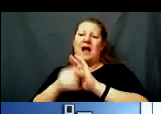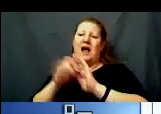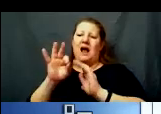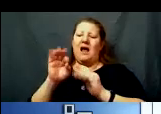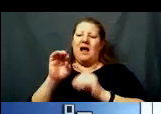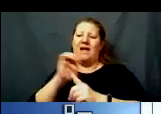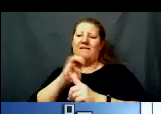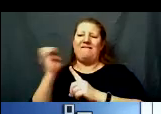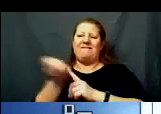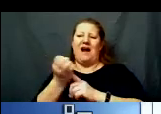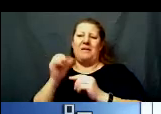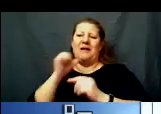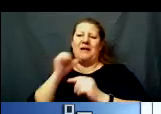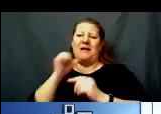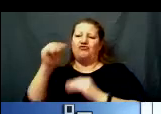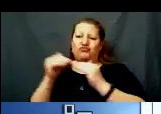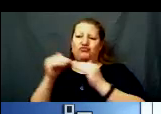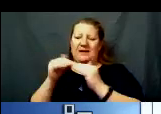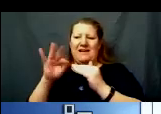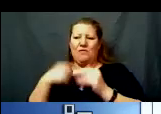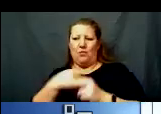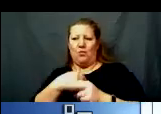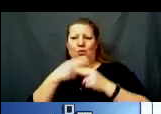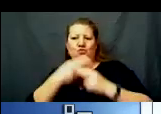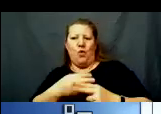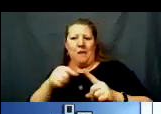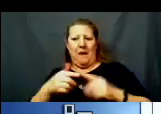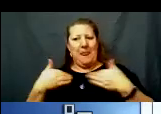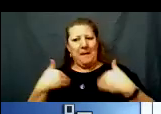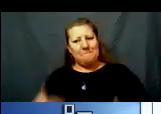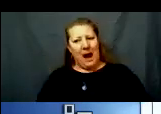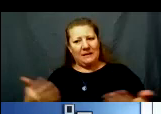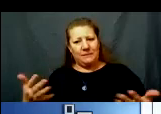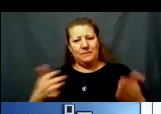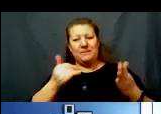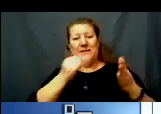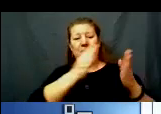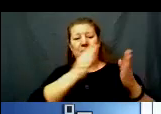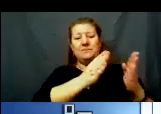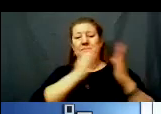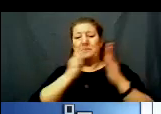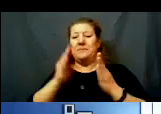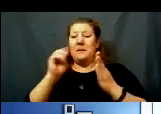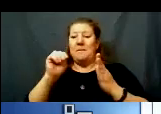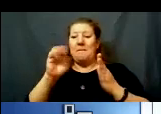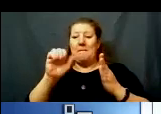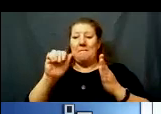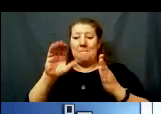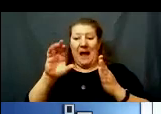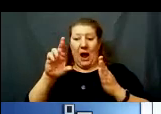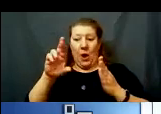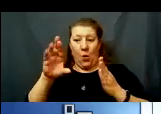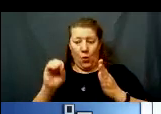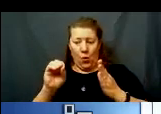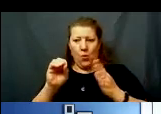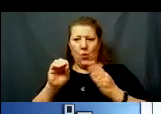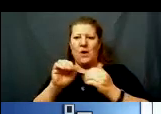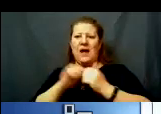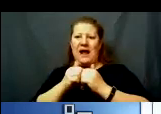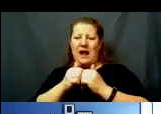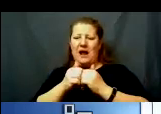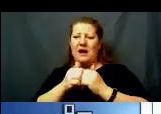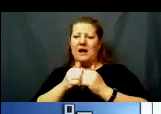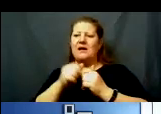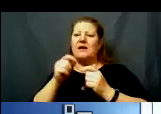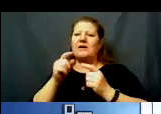body seriously. We're also then going to jump to the macro scale. And one way to do that, of course, is to focus